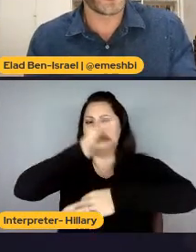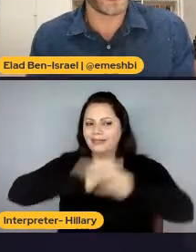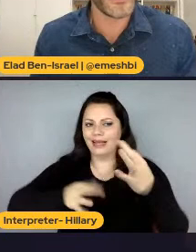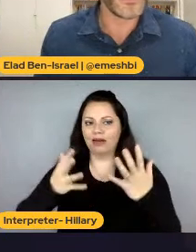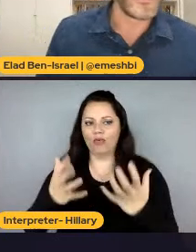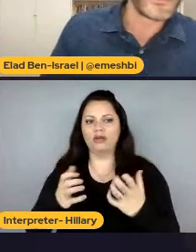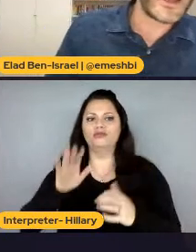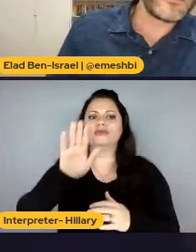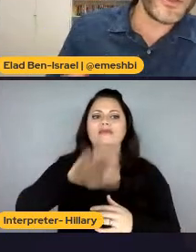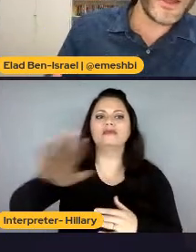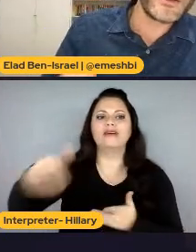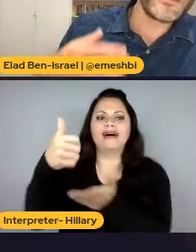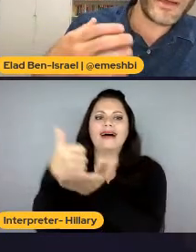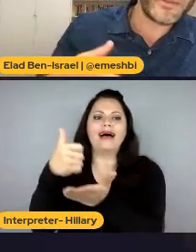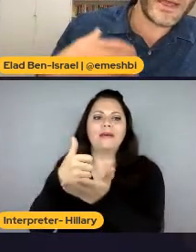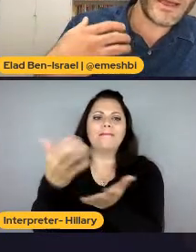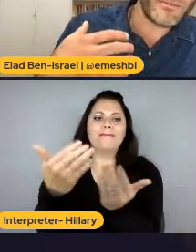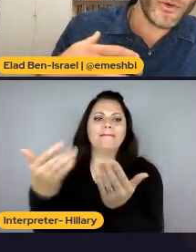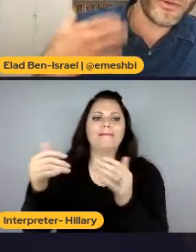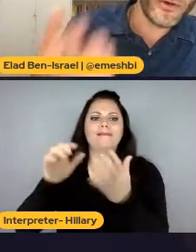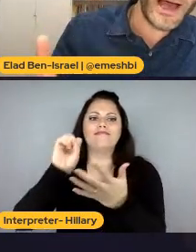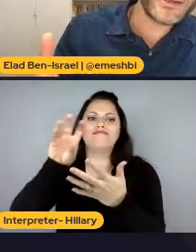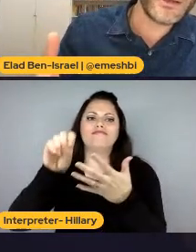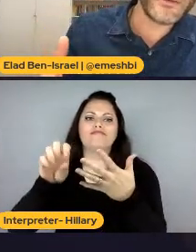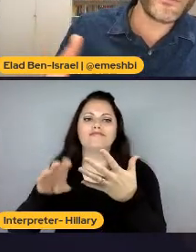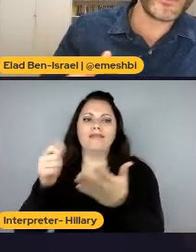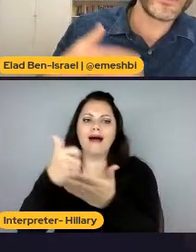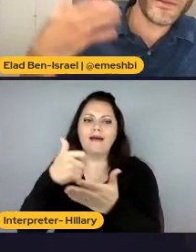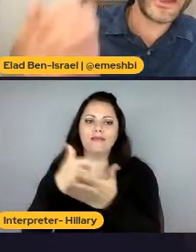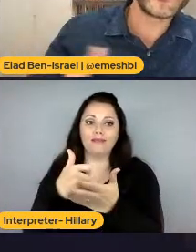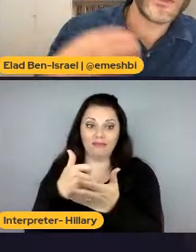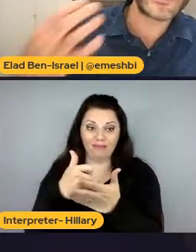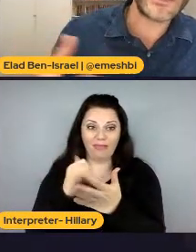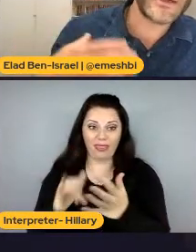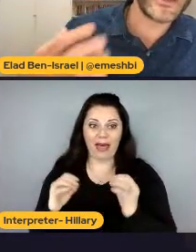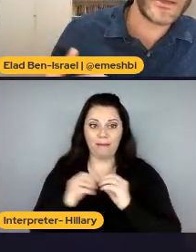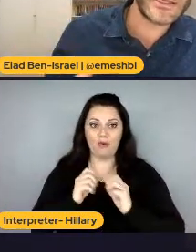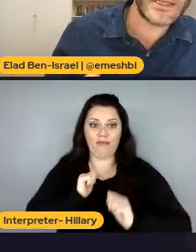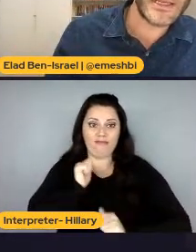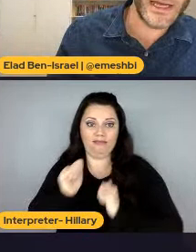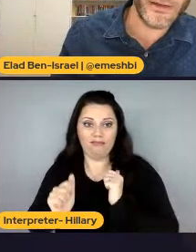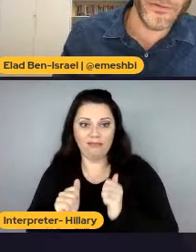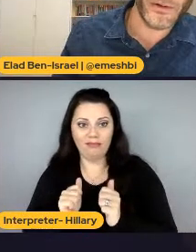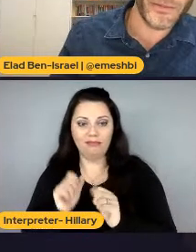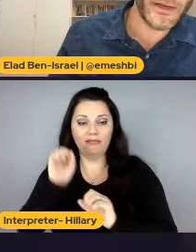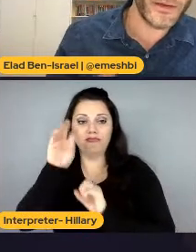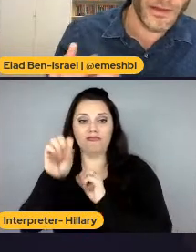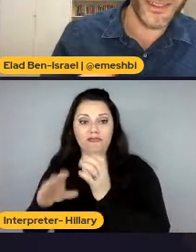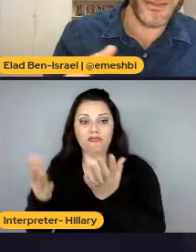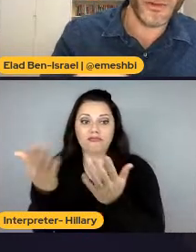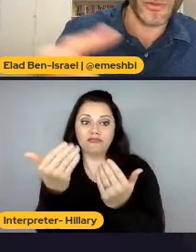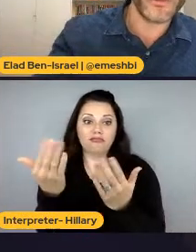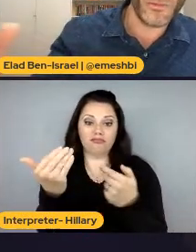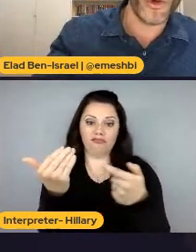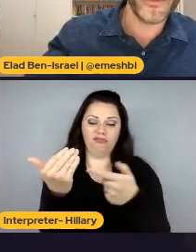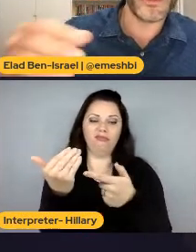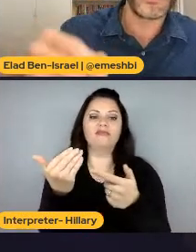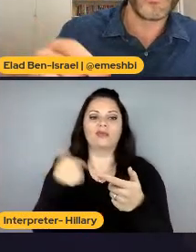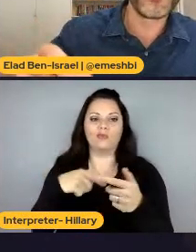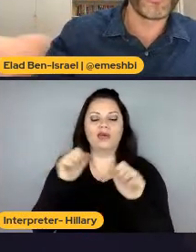need help with. And we think that by being more proactive, we're going to be able to accelerate the CDK development and